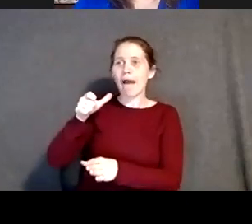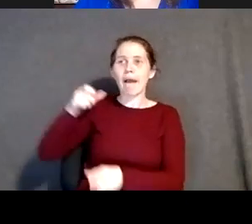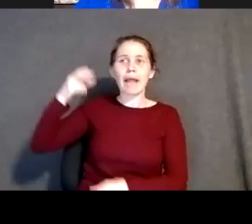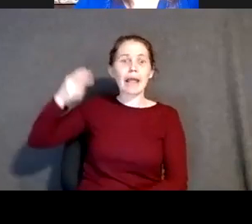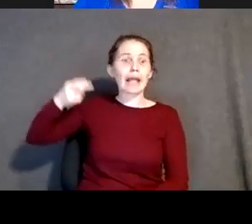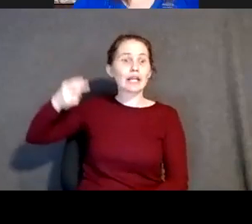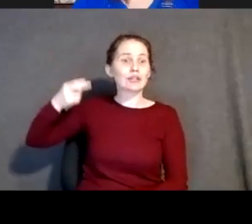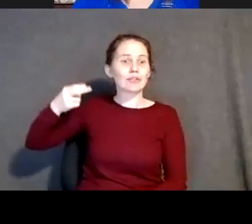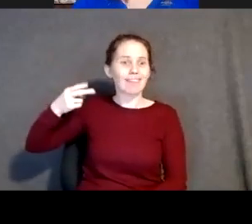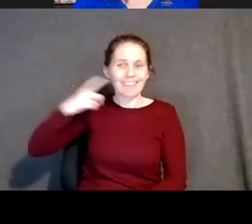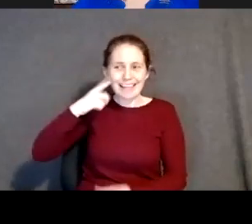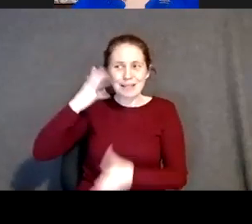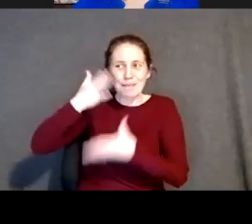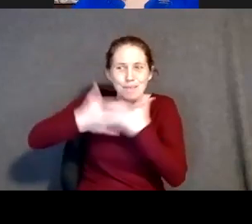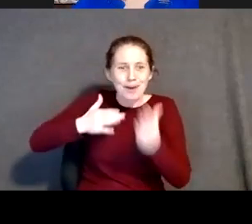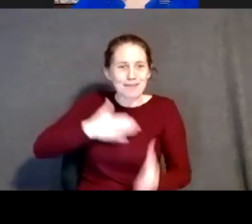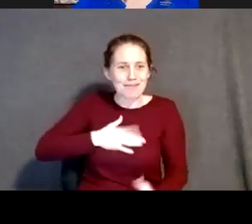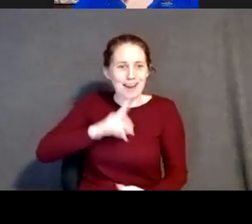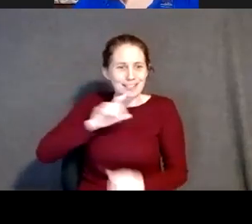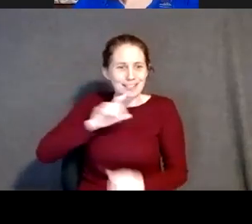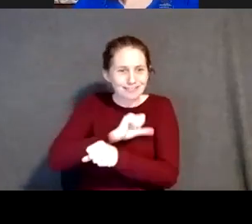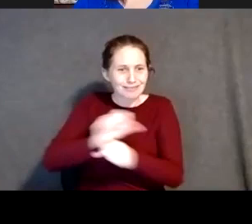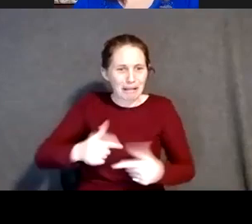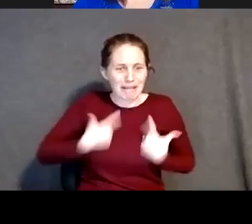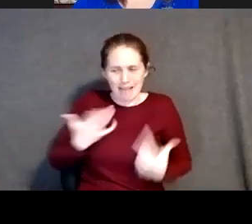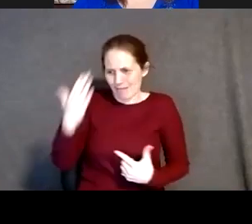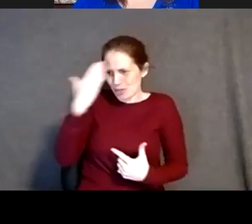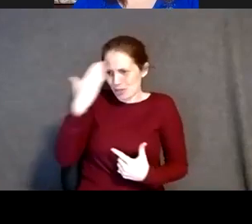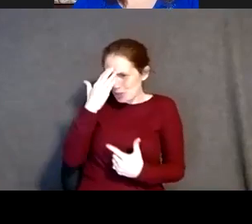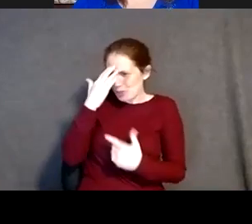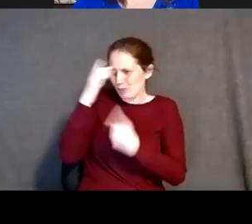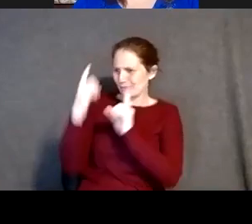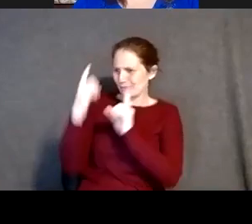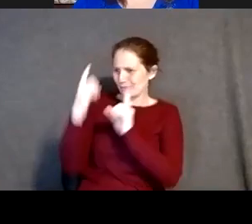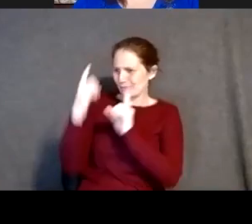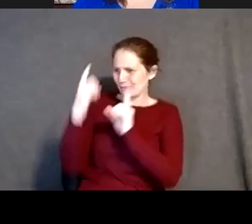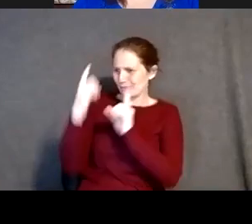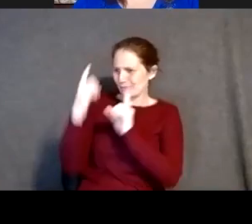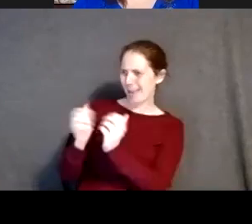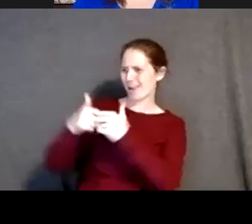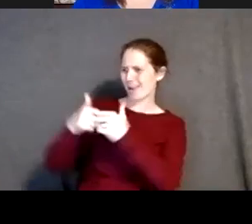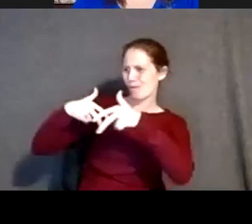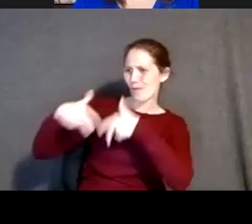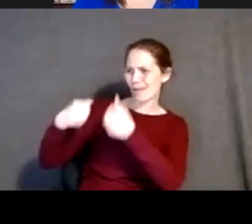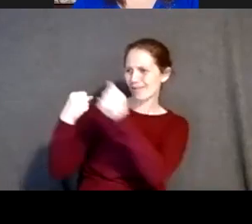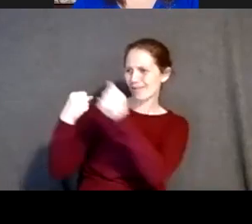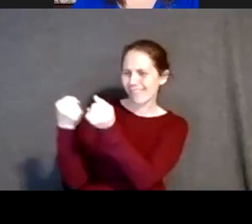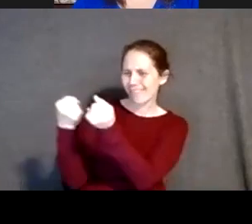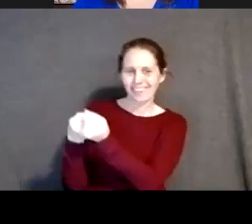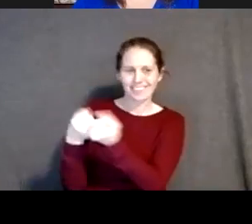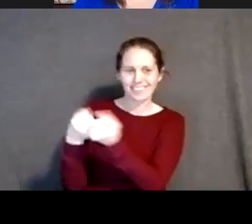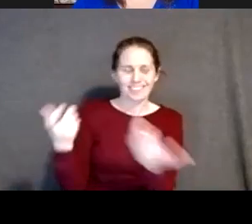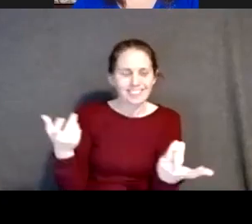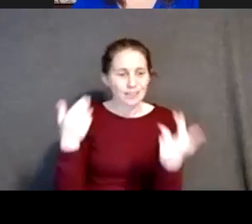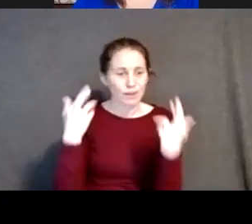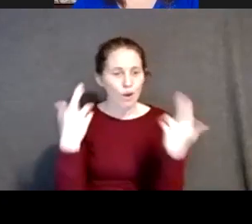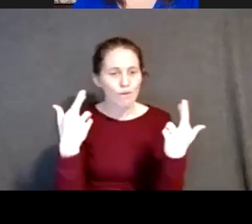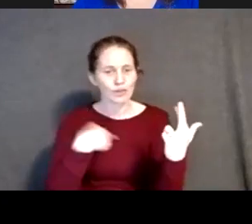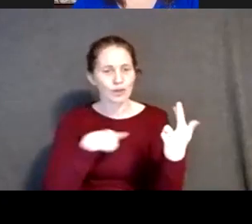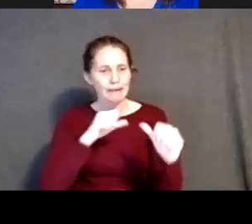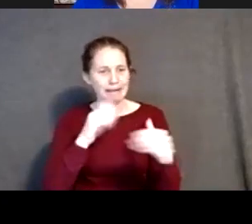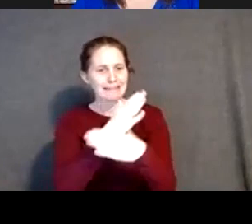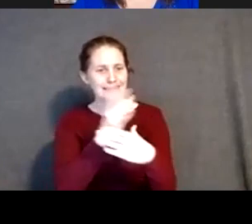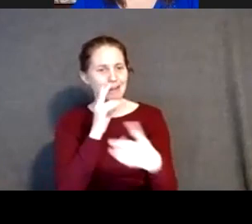They're part of my reality. I knew them, talked to them, walked with them. And so, hopefully we can share that